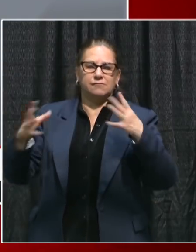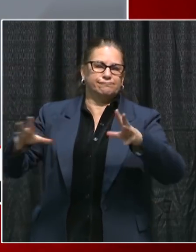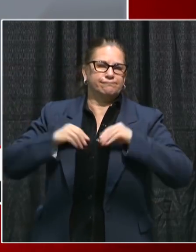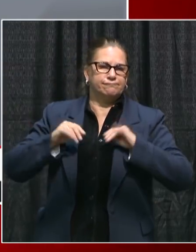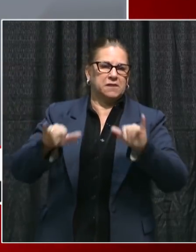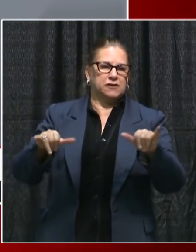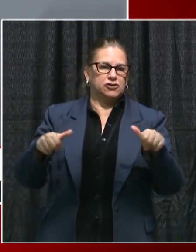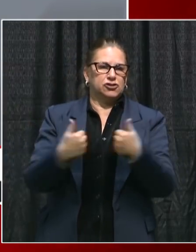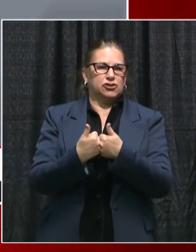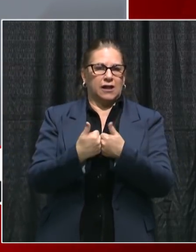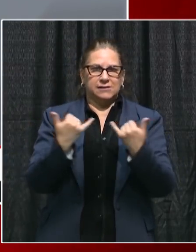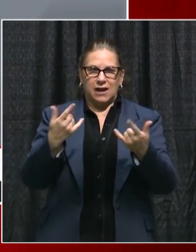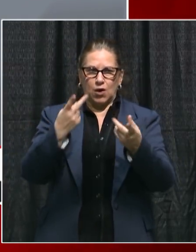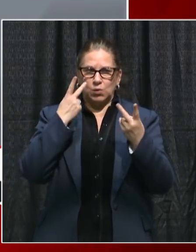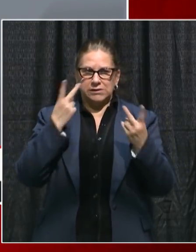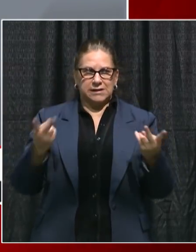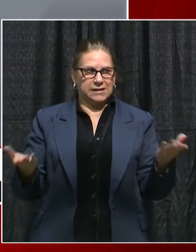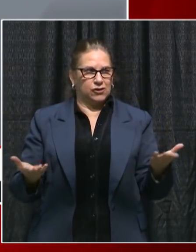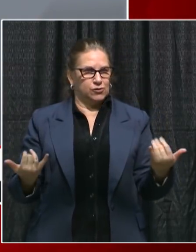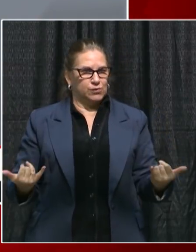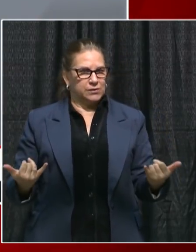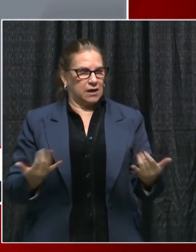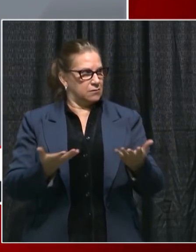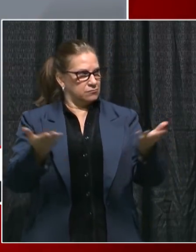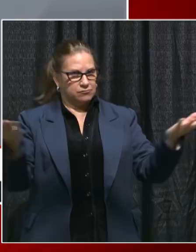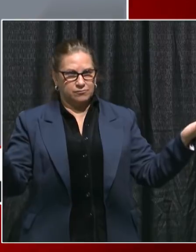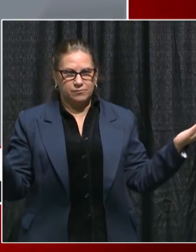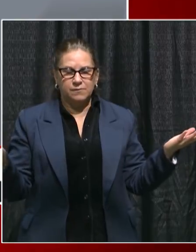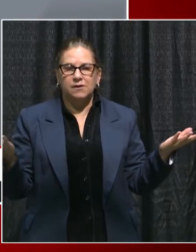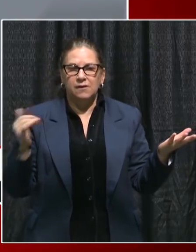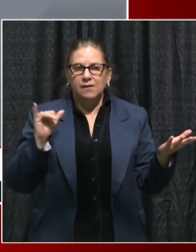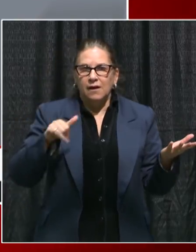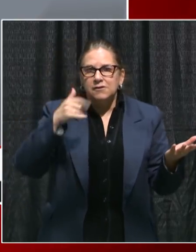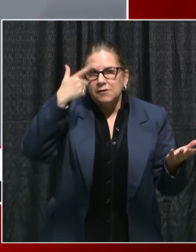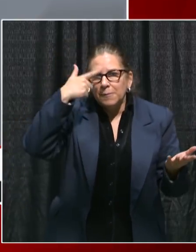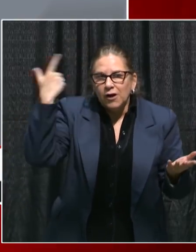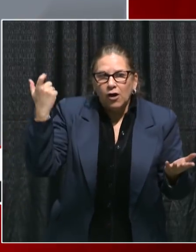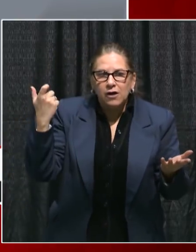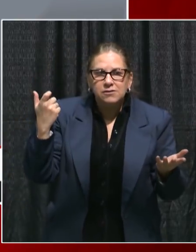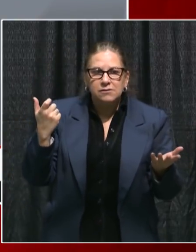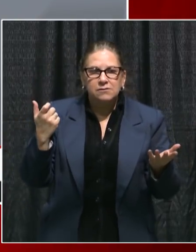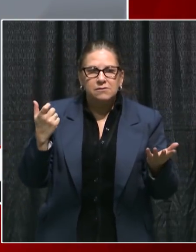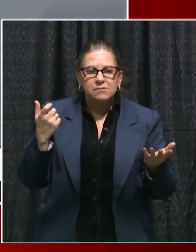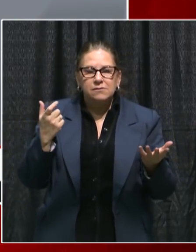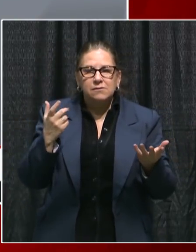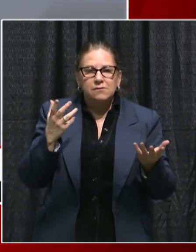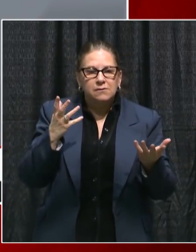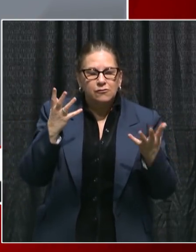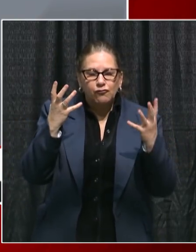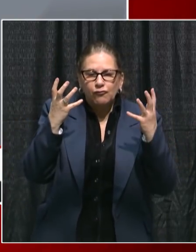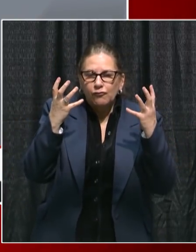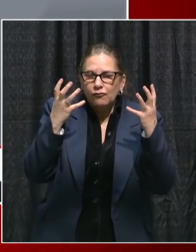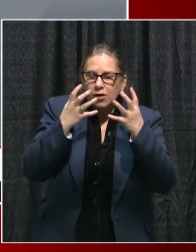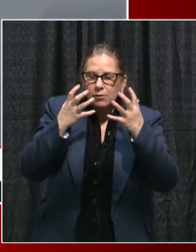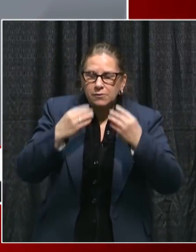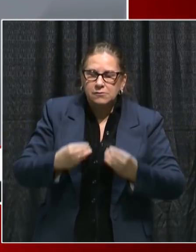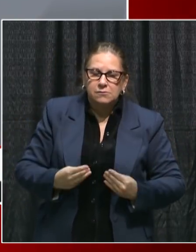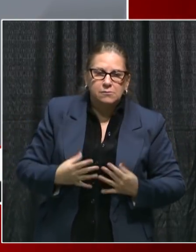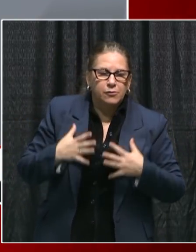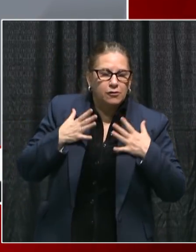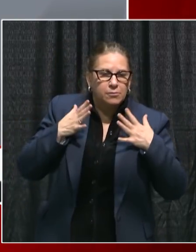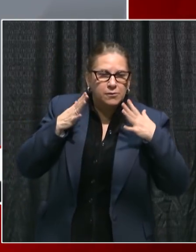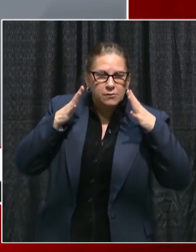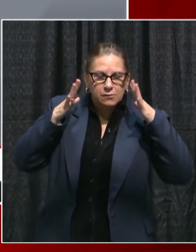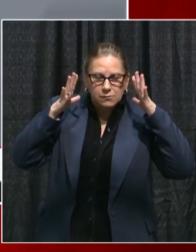here today is a result of an incredible and frankly inspiring effort by many people and many teams.